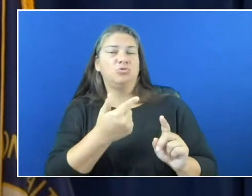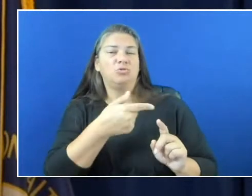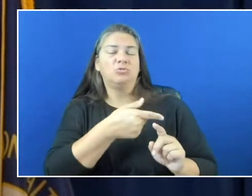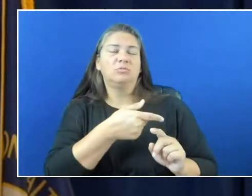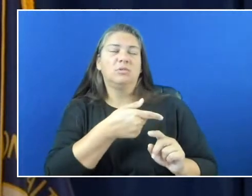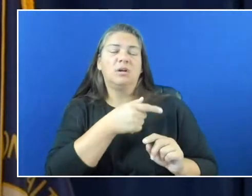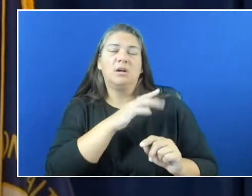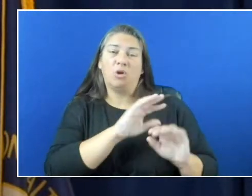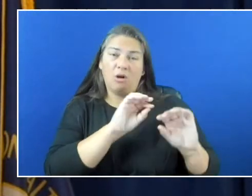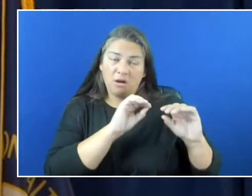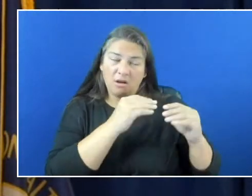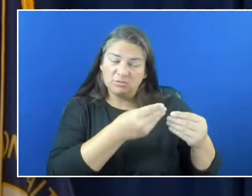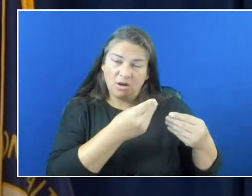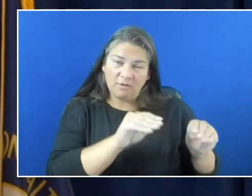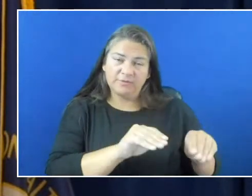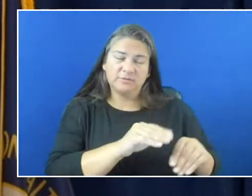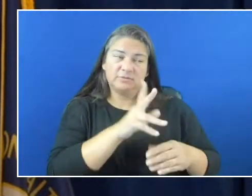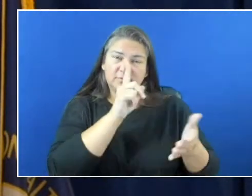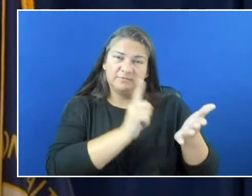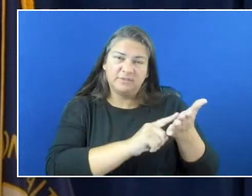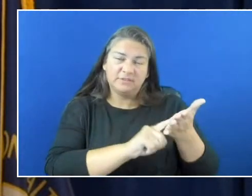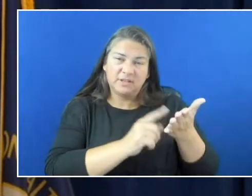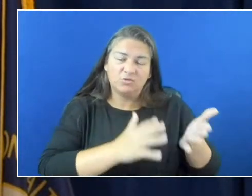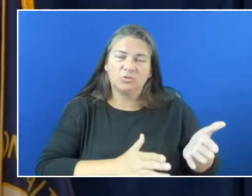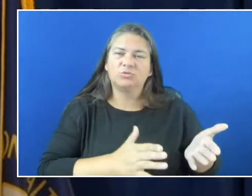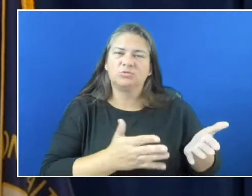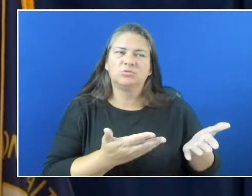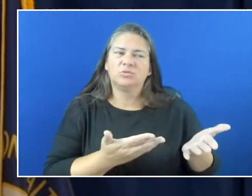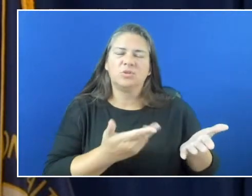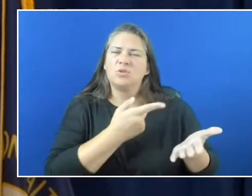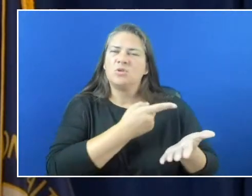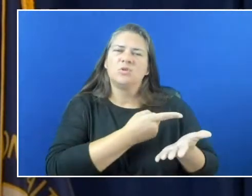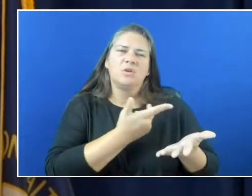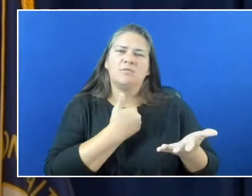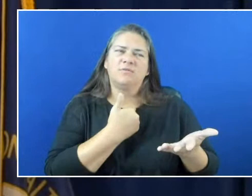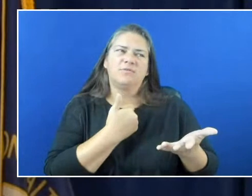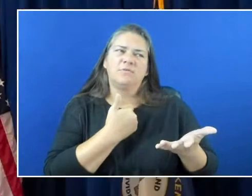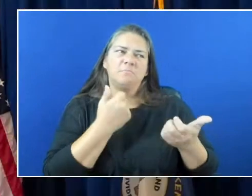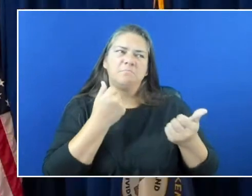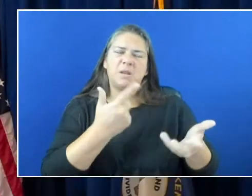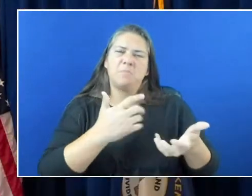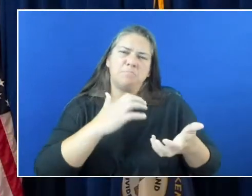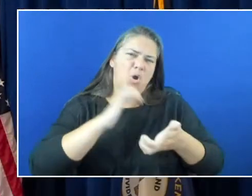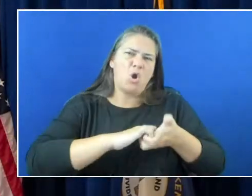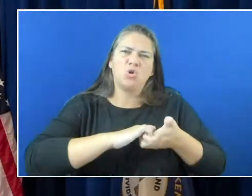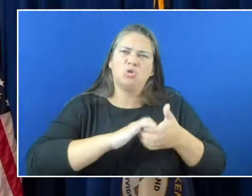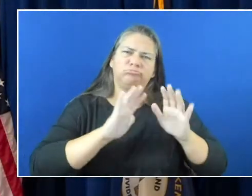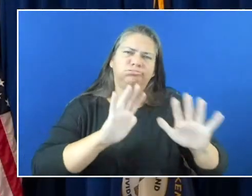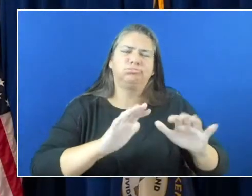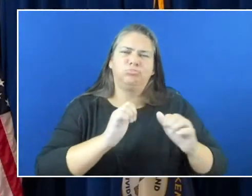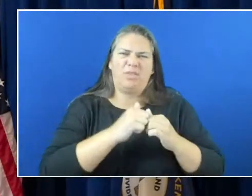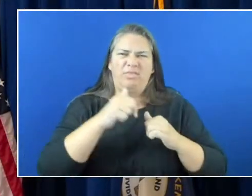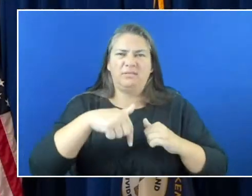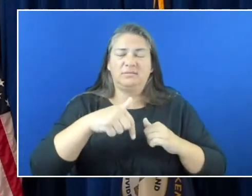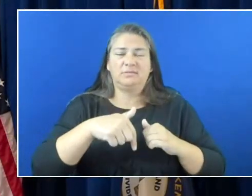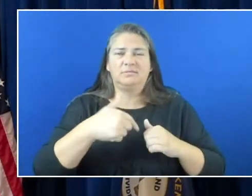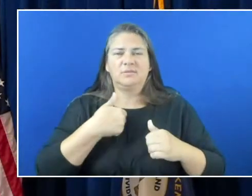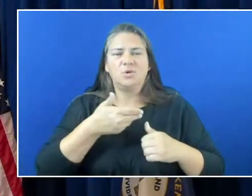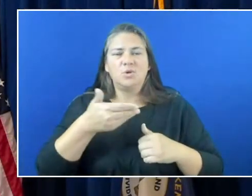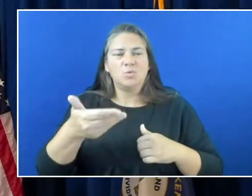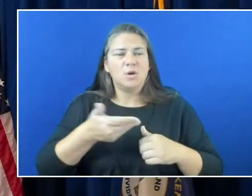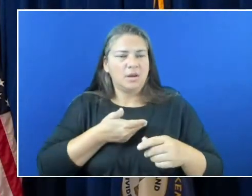his investigators have been great partners through this initiative. I'd like to welcome General Cameron.